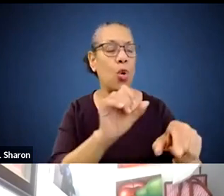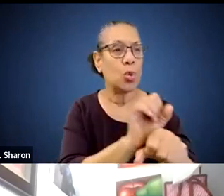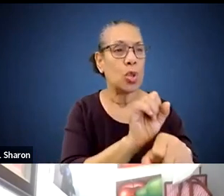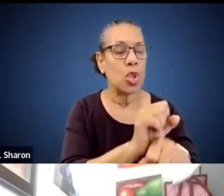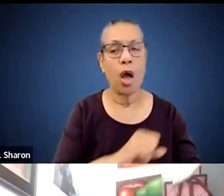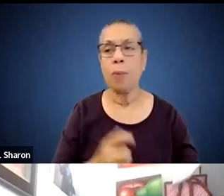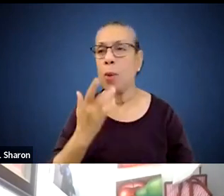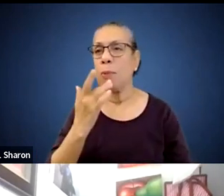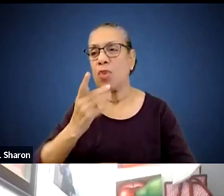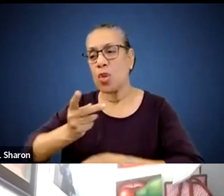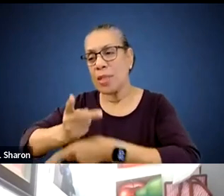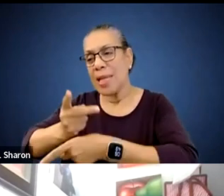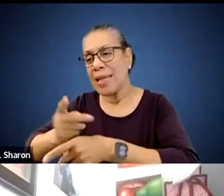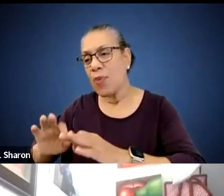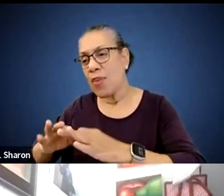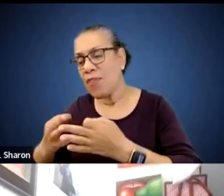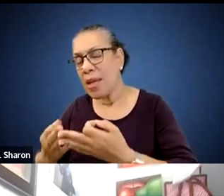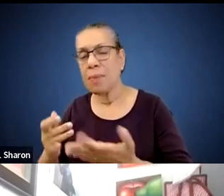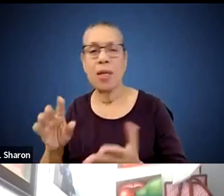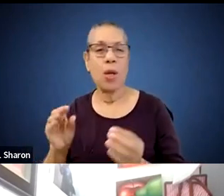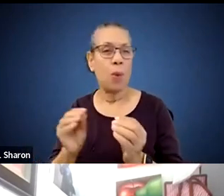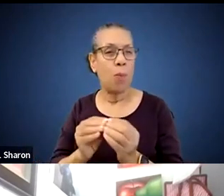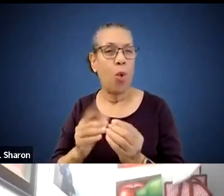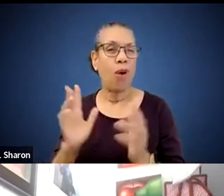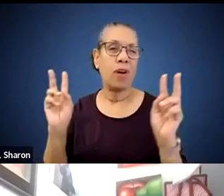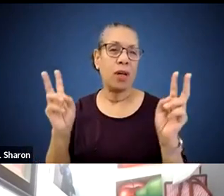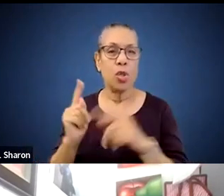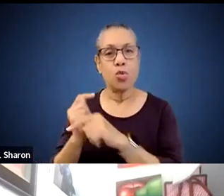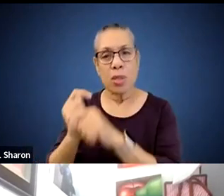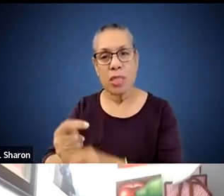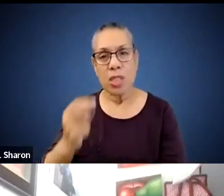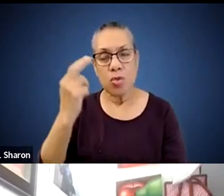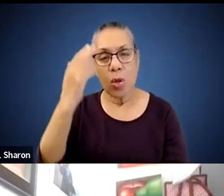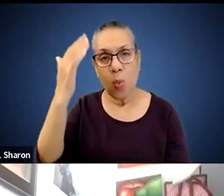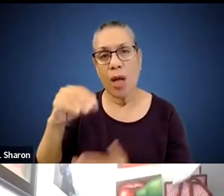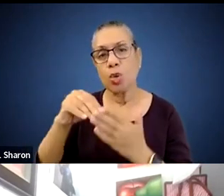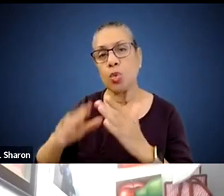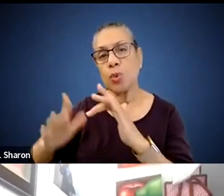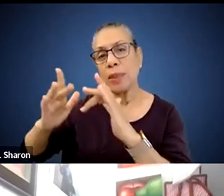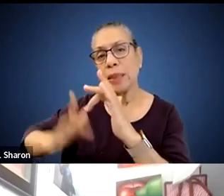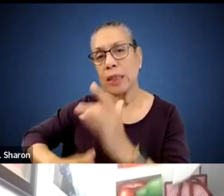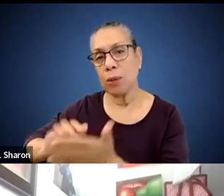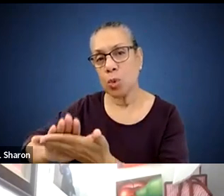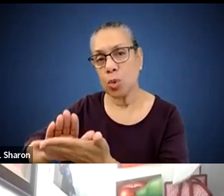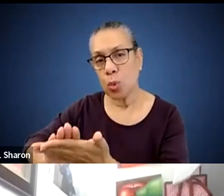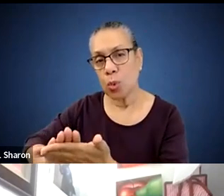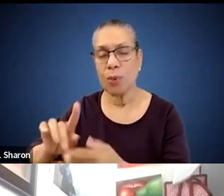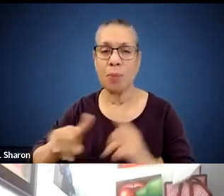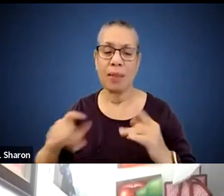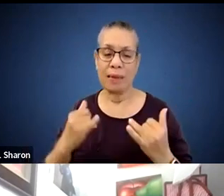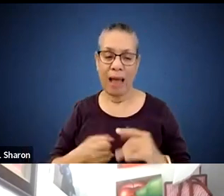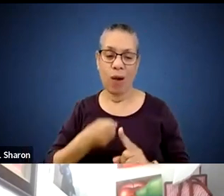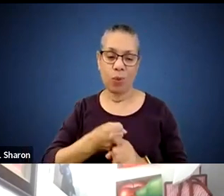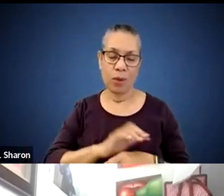be pulling um and you get kind of a more traditional reason for why a student is in and out of school I think the um English